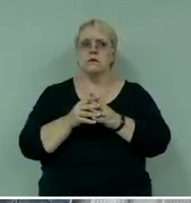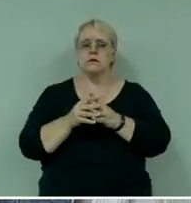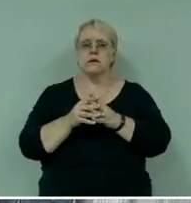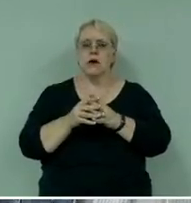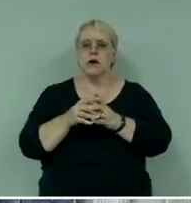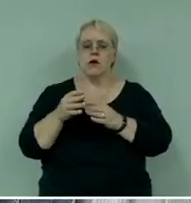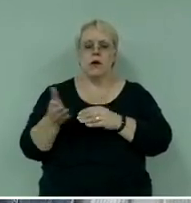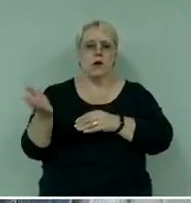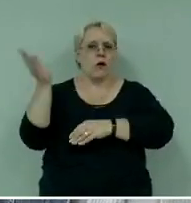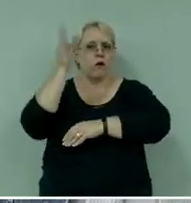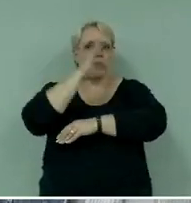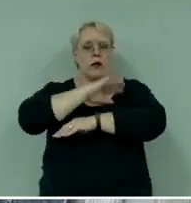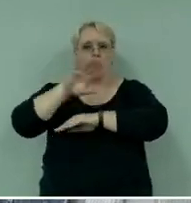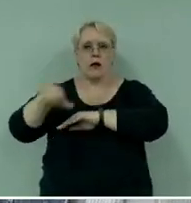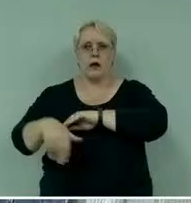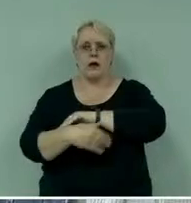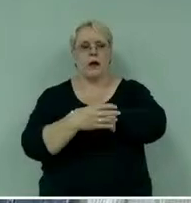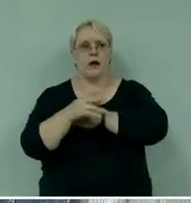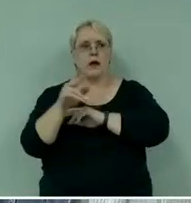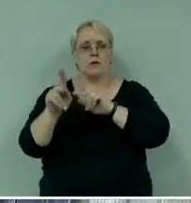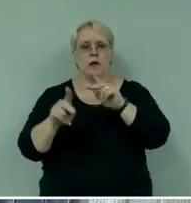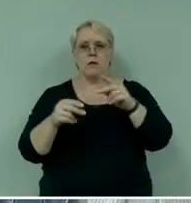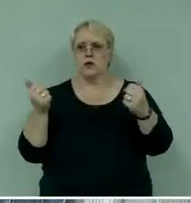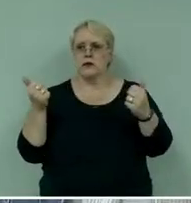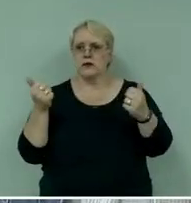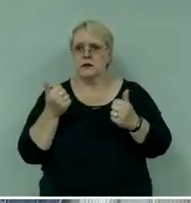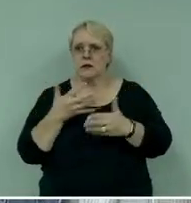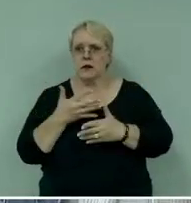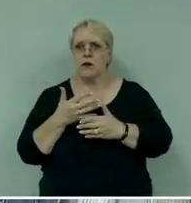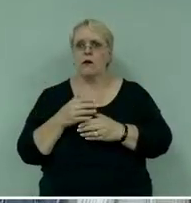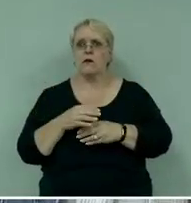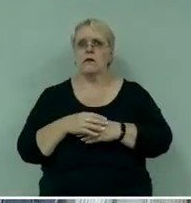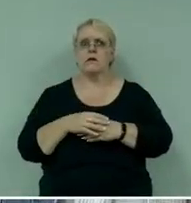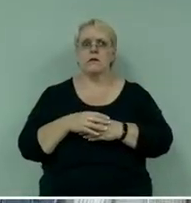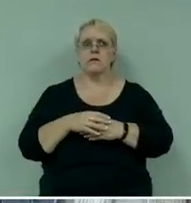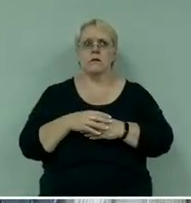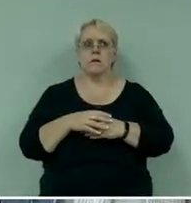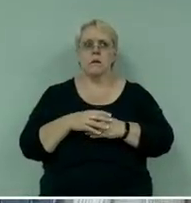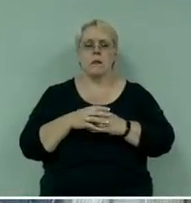Day and night, people are in fear.